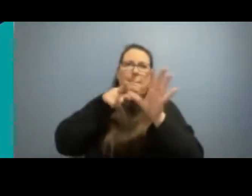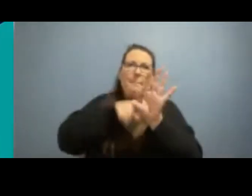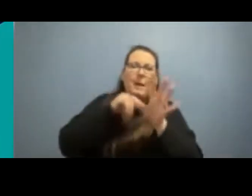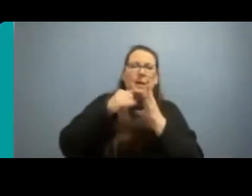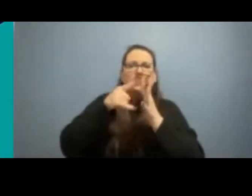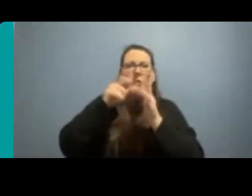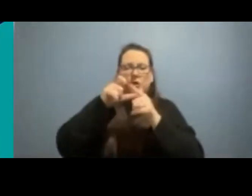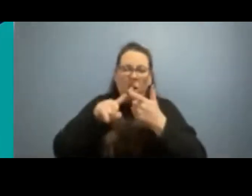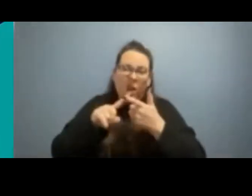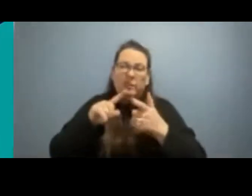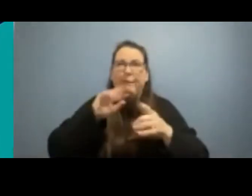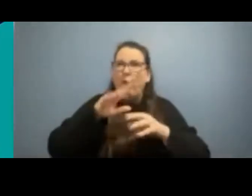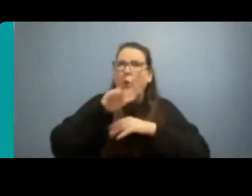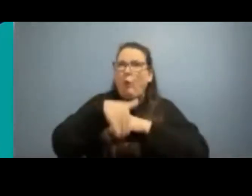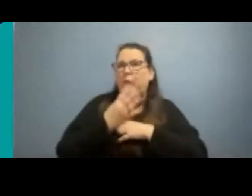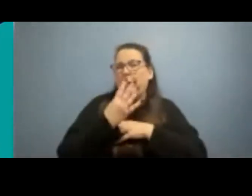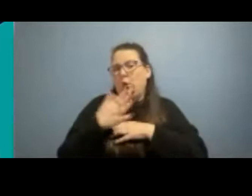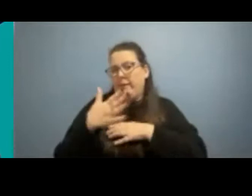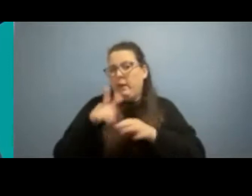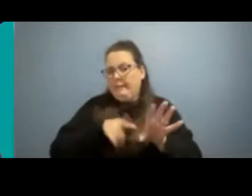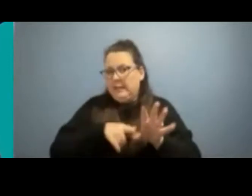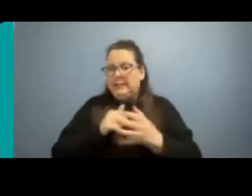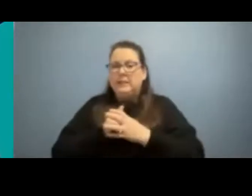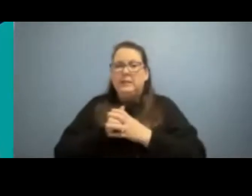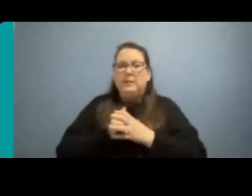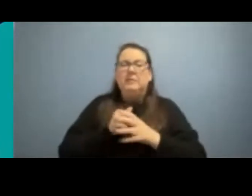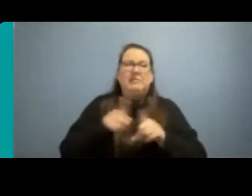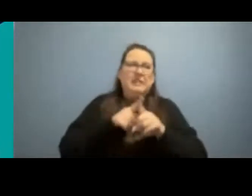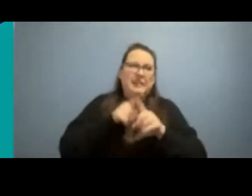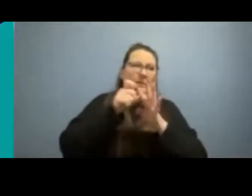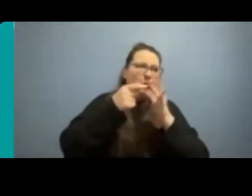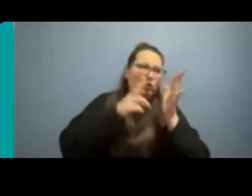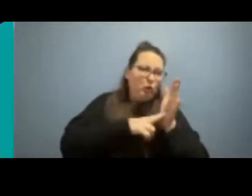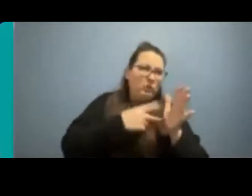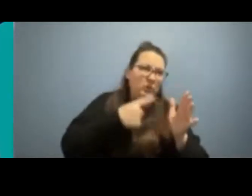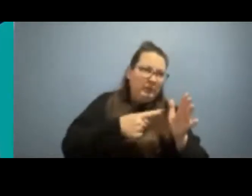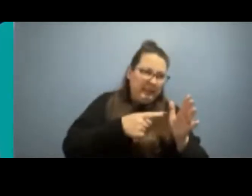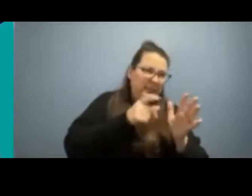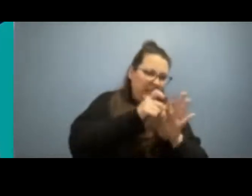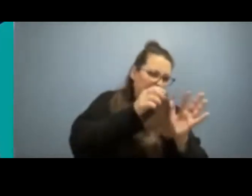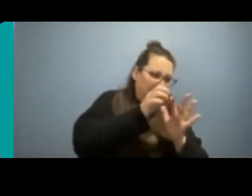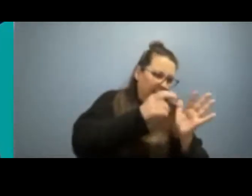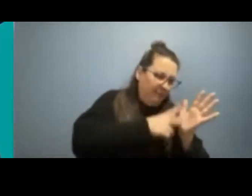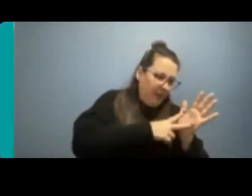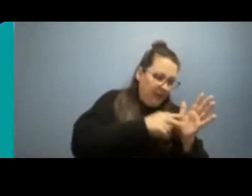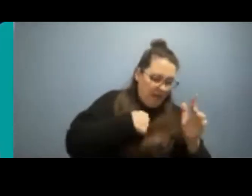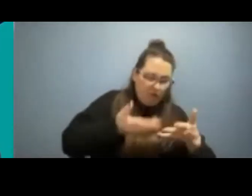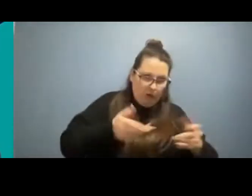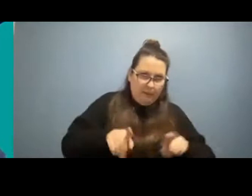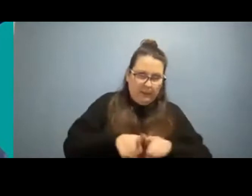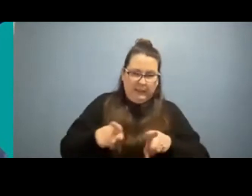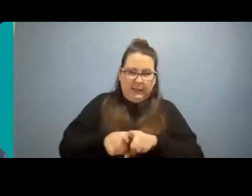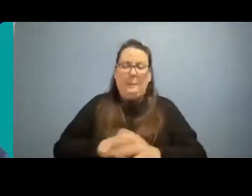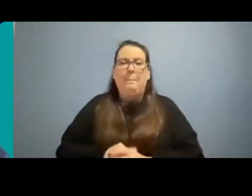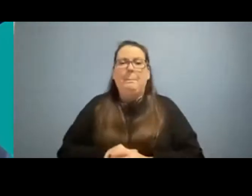a similar range of services as Don outlined that DPV deliver. People attending tonight from the Bayside, Glen Ira